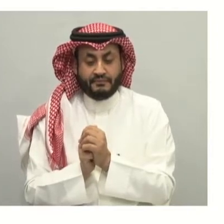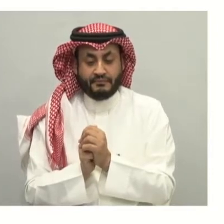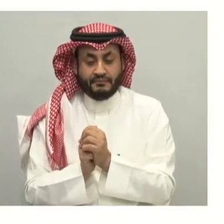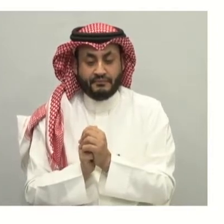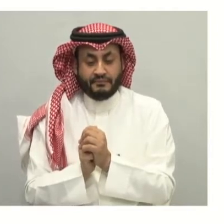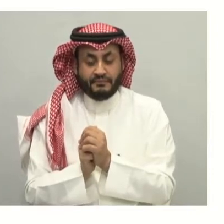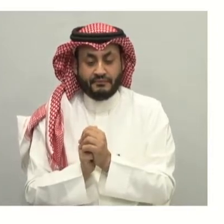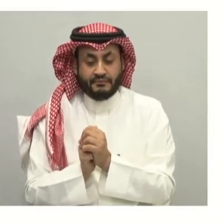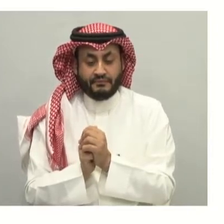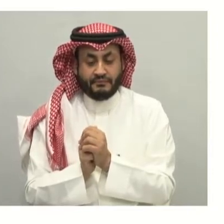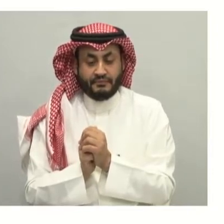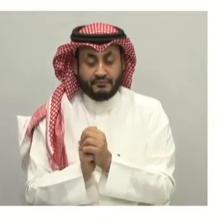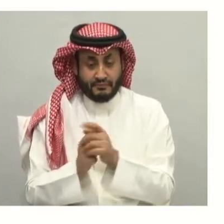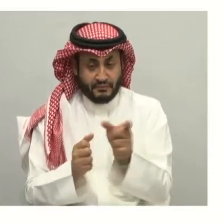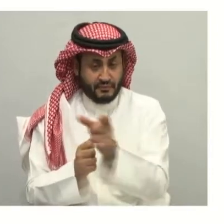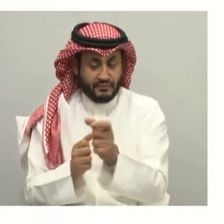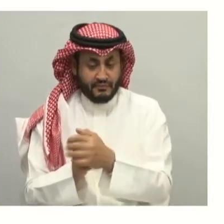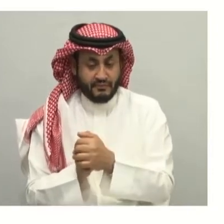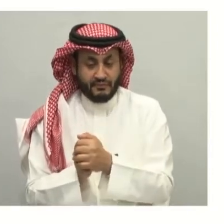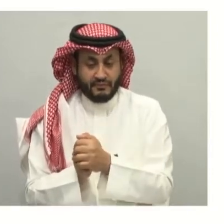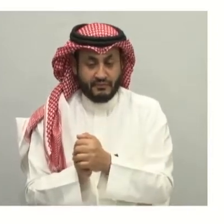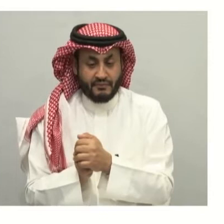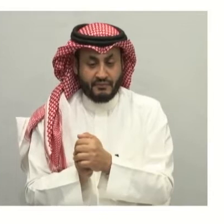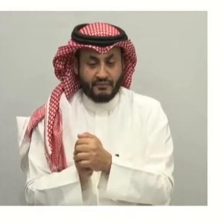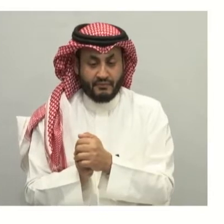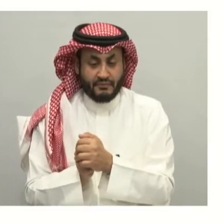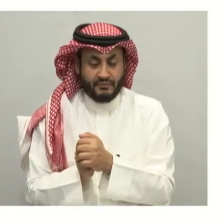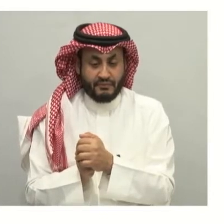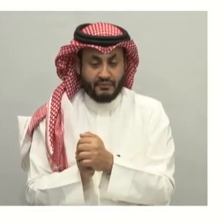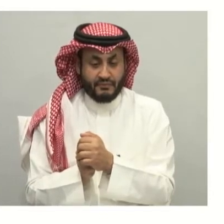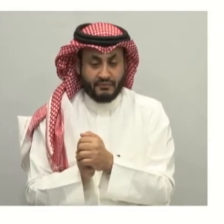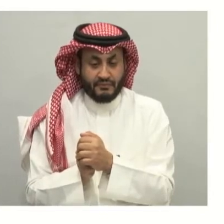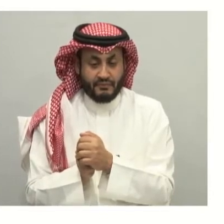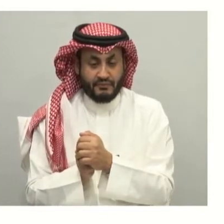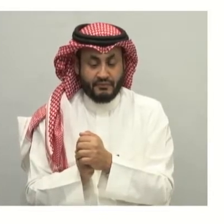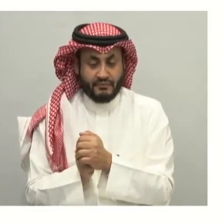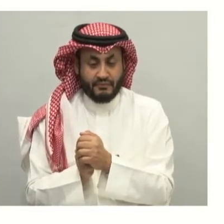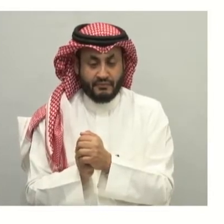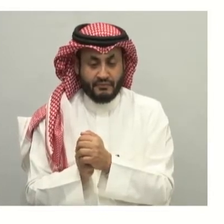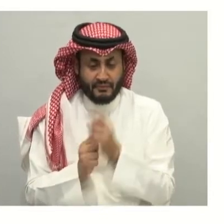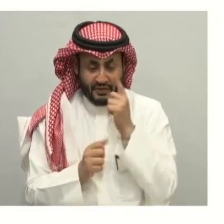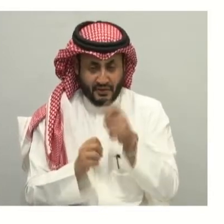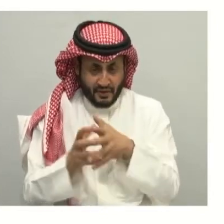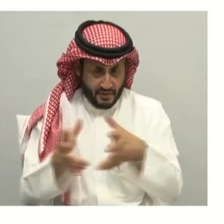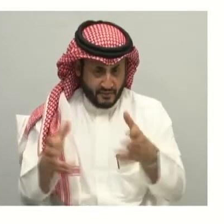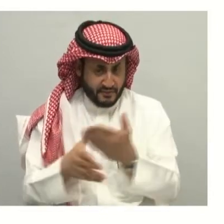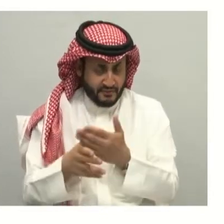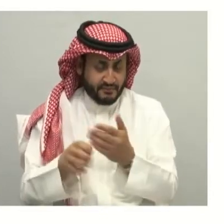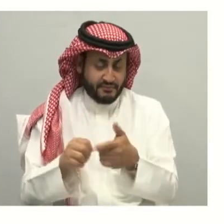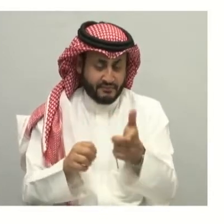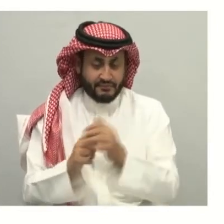and this is that. And this one is, we added the E, it became hate. Now